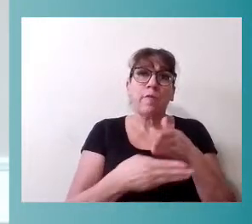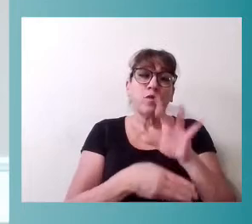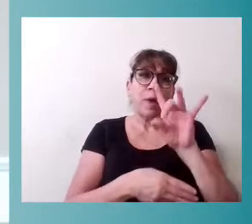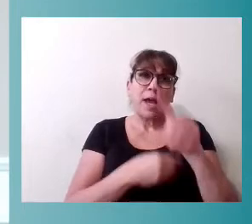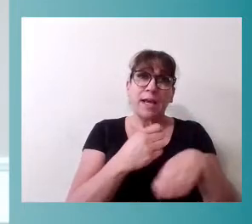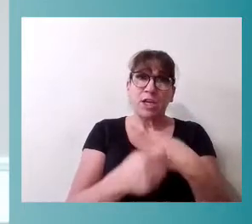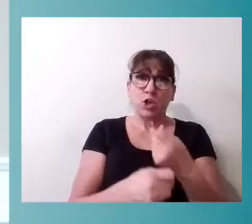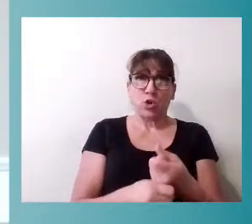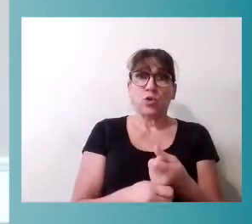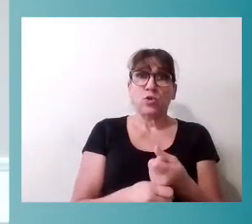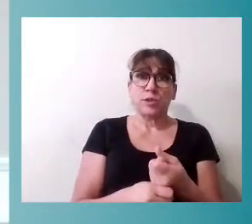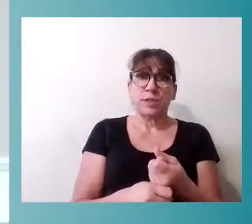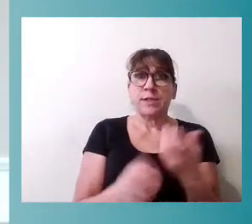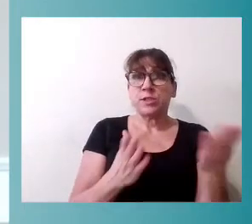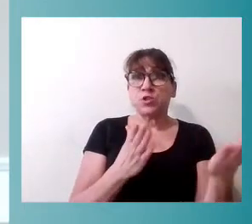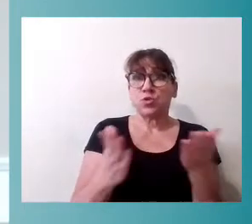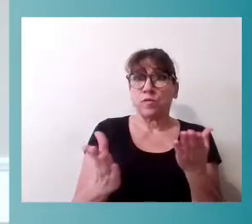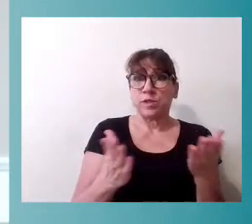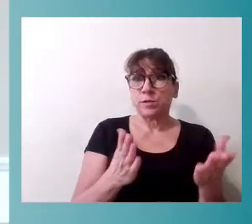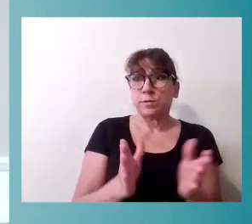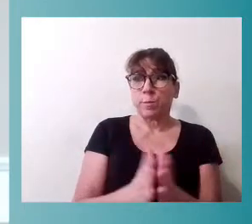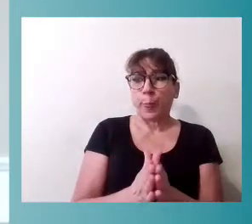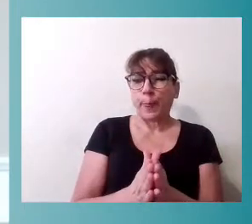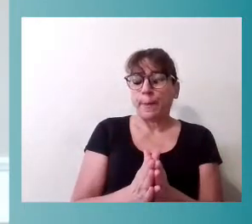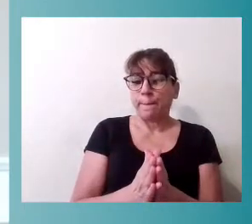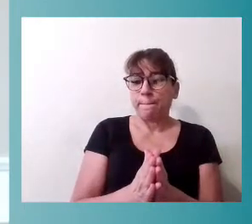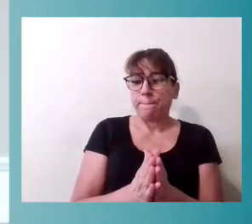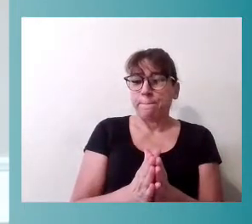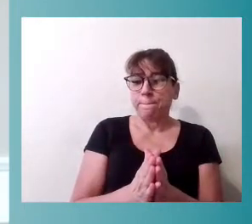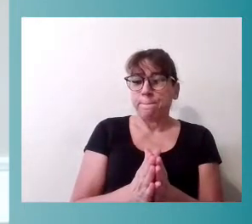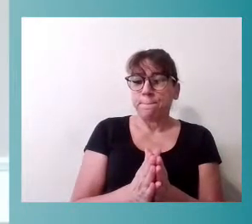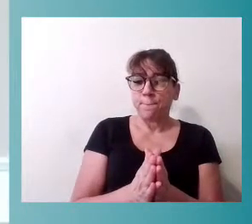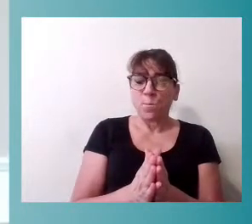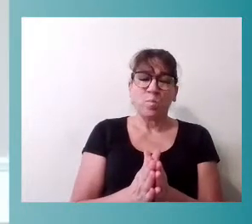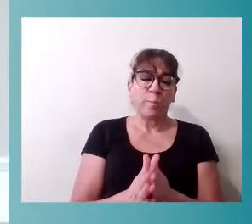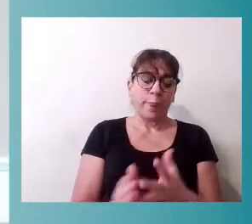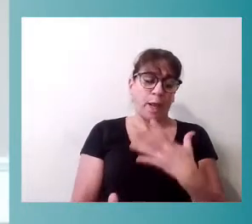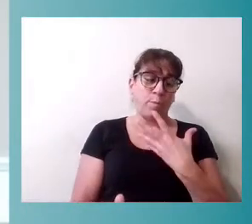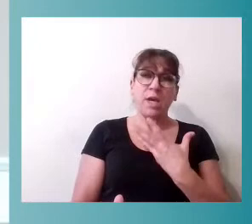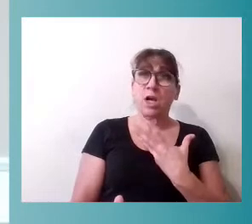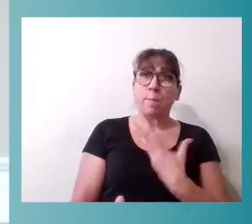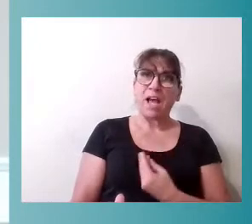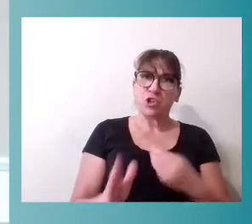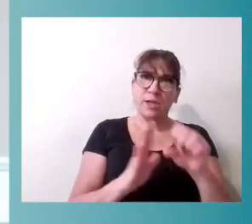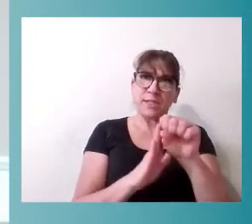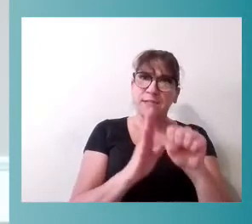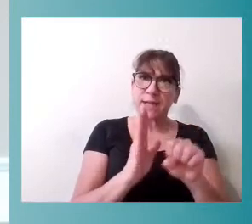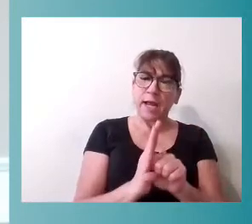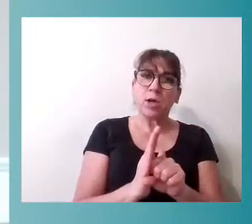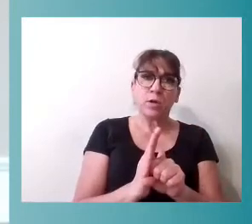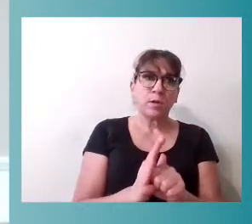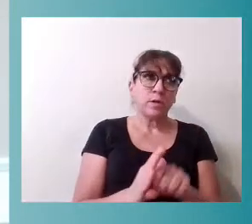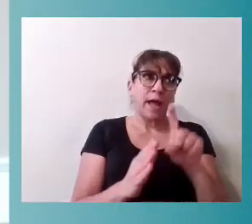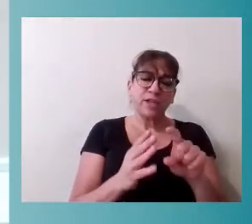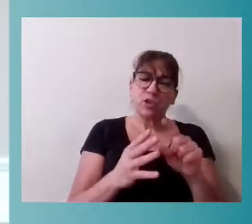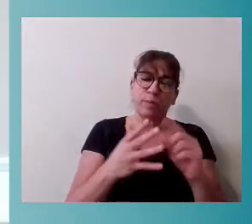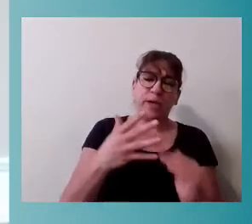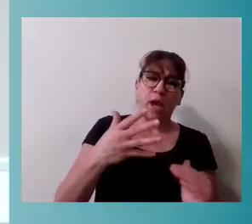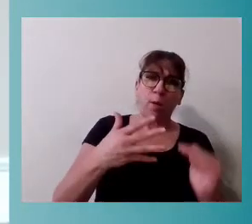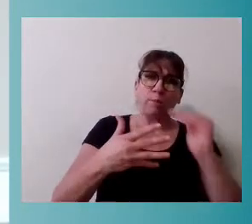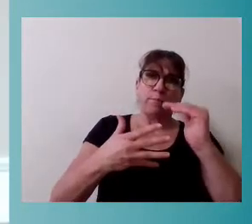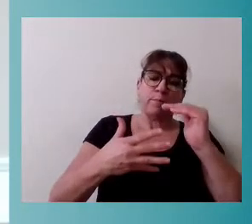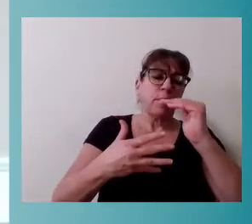years in service. And being a compassionate state has got to be right up there at the